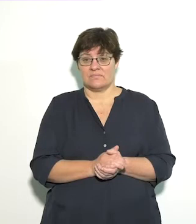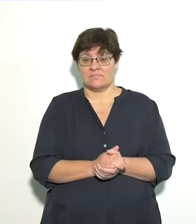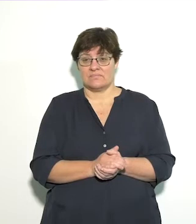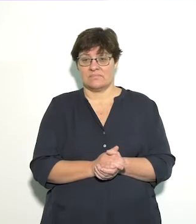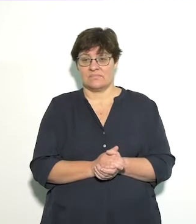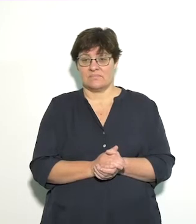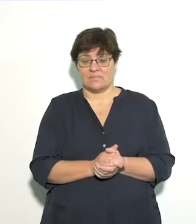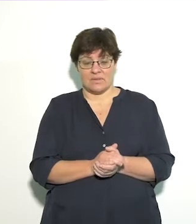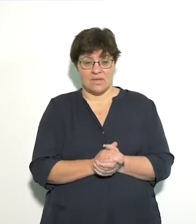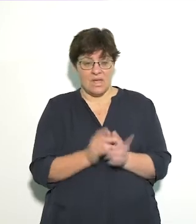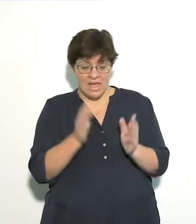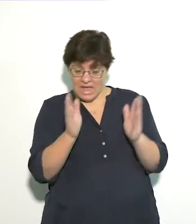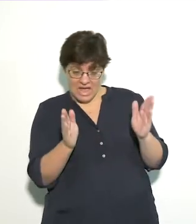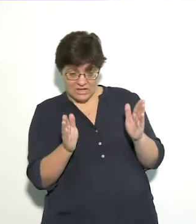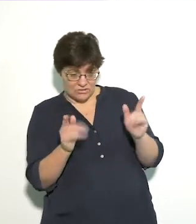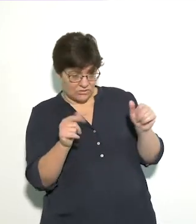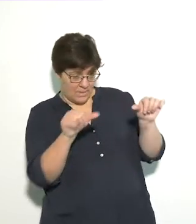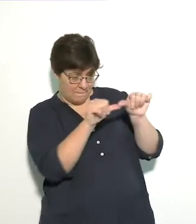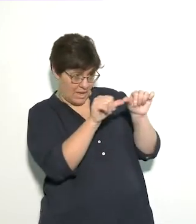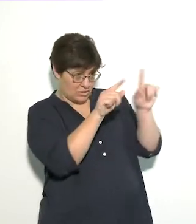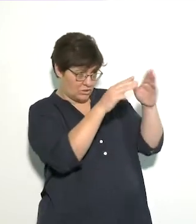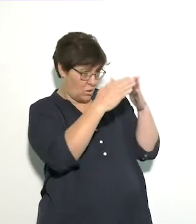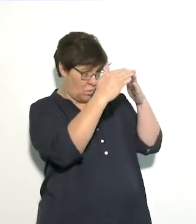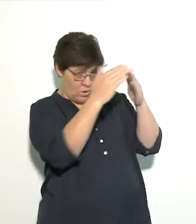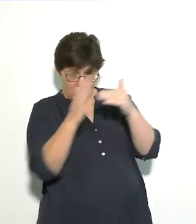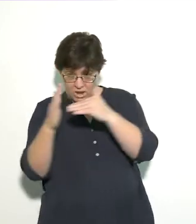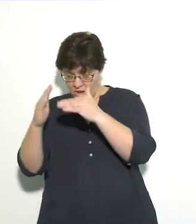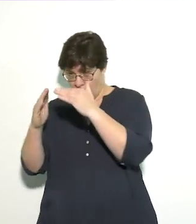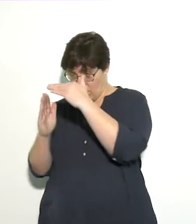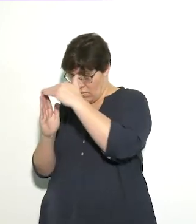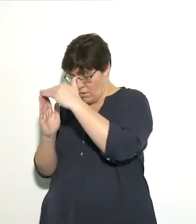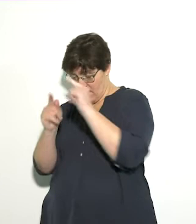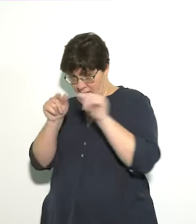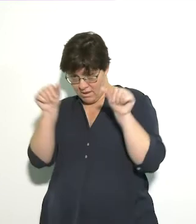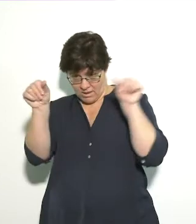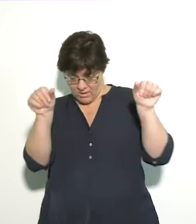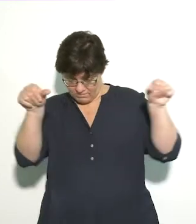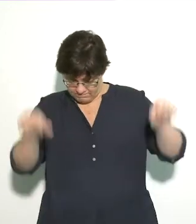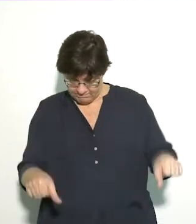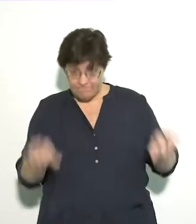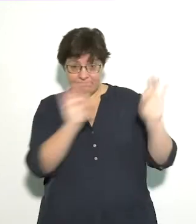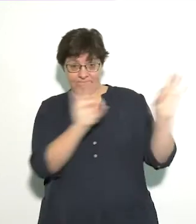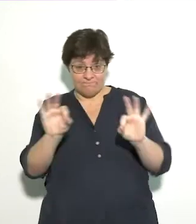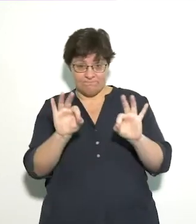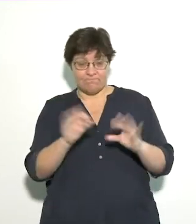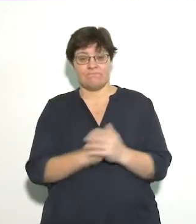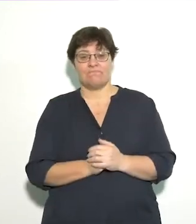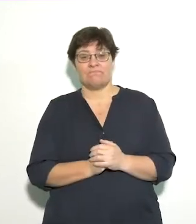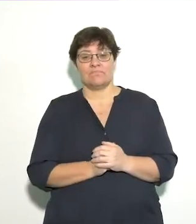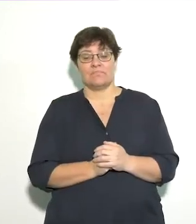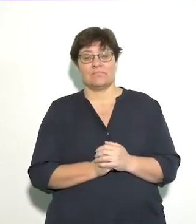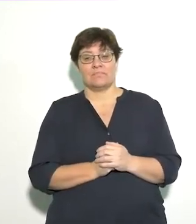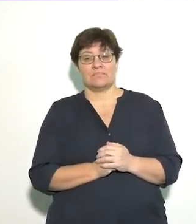And you're going to match the edges to the edges, the corners to the corners, and stick it